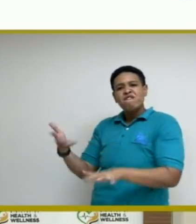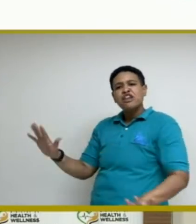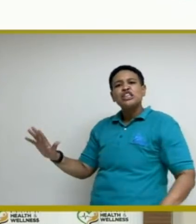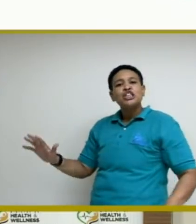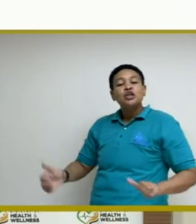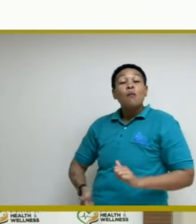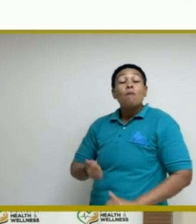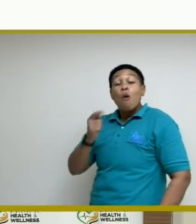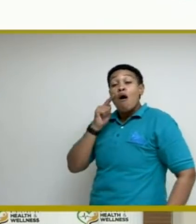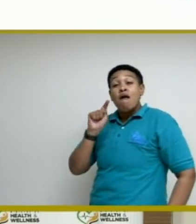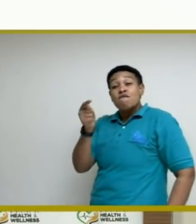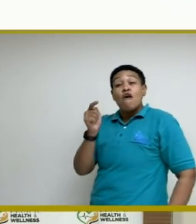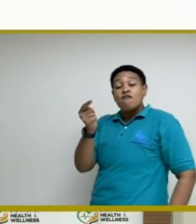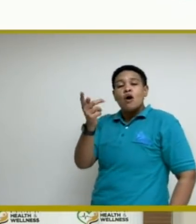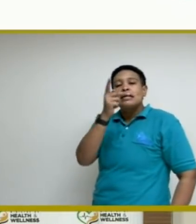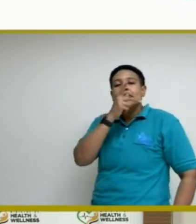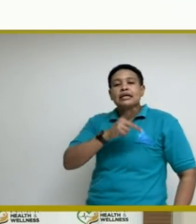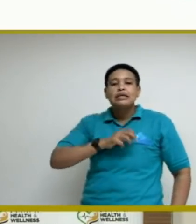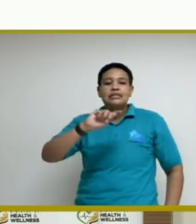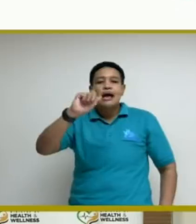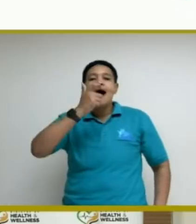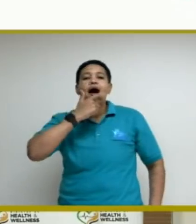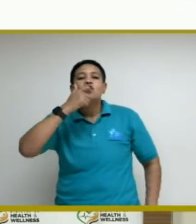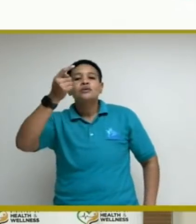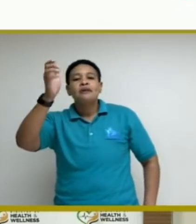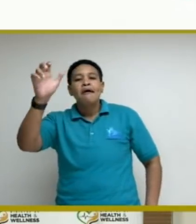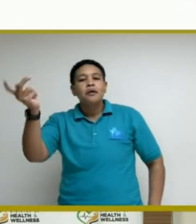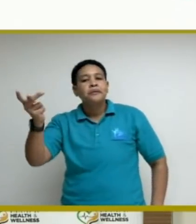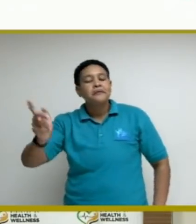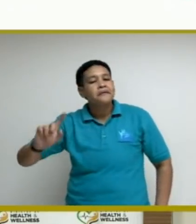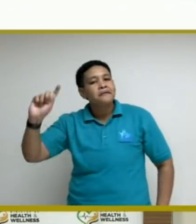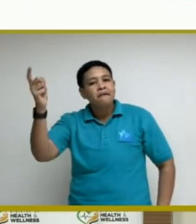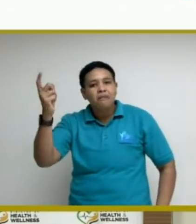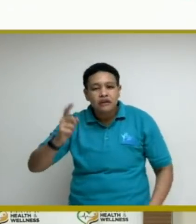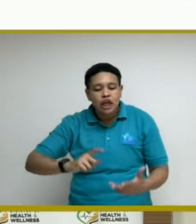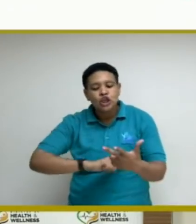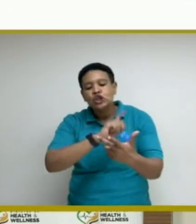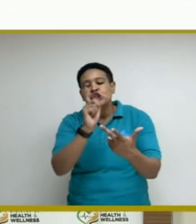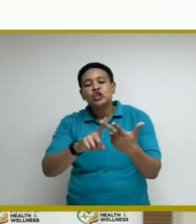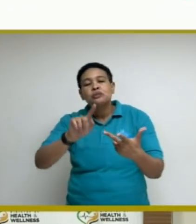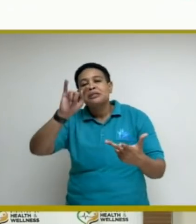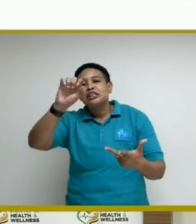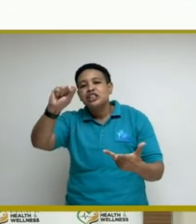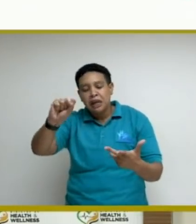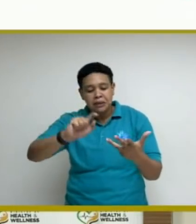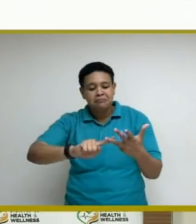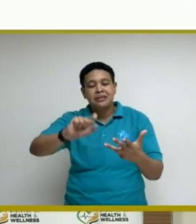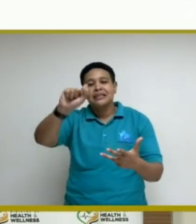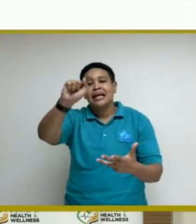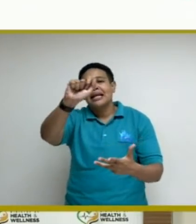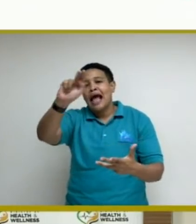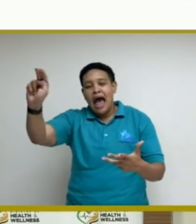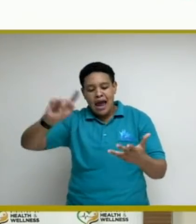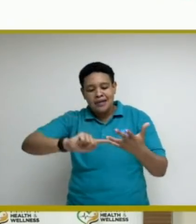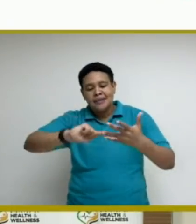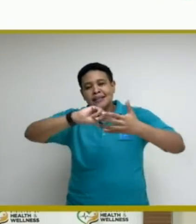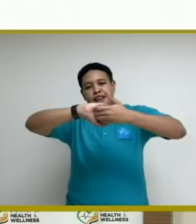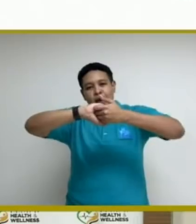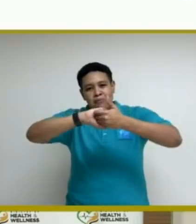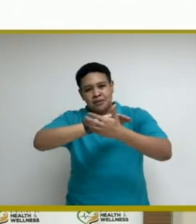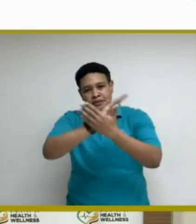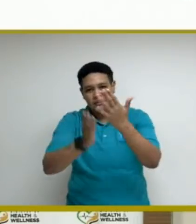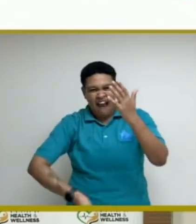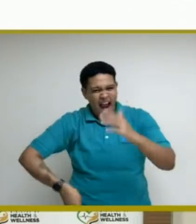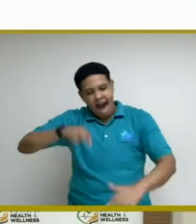and St. Andrew and St. Catherine, and in St. James, St. Anne, and St. Thomas.